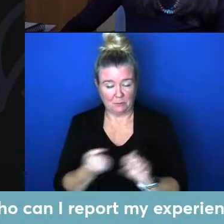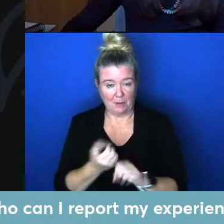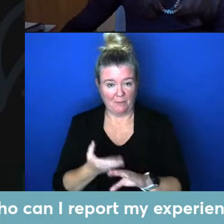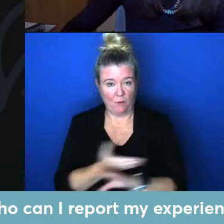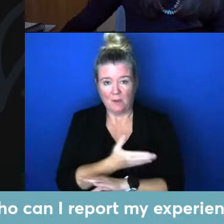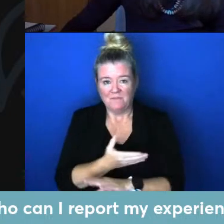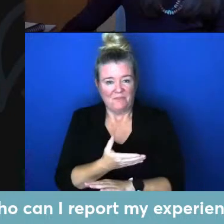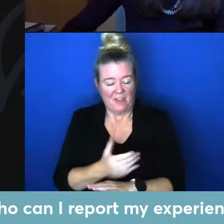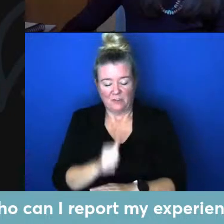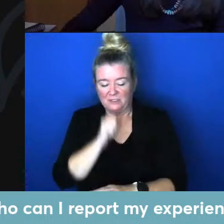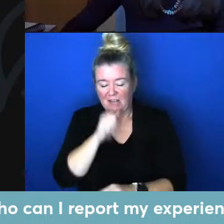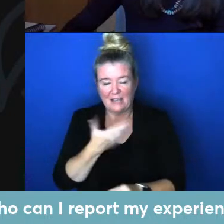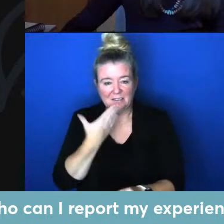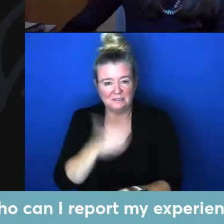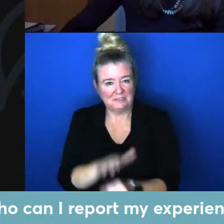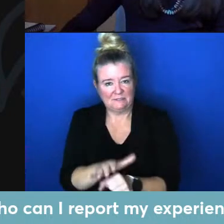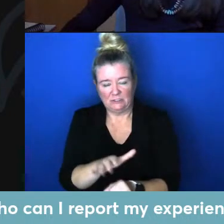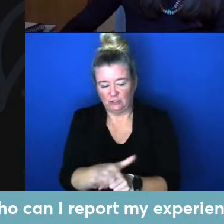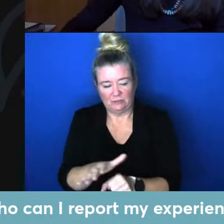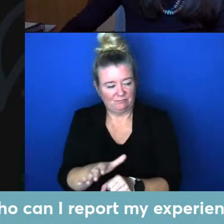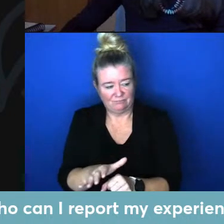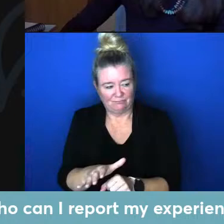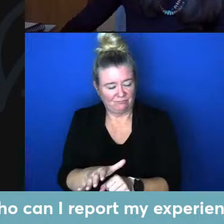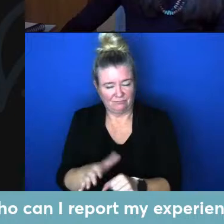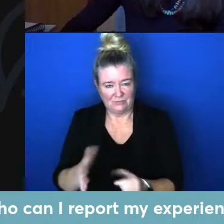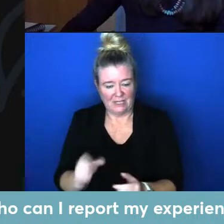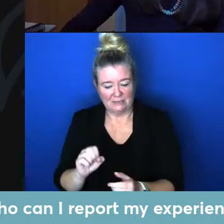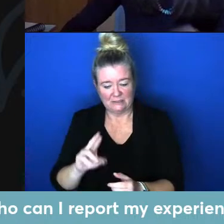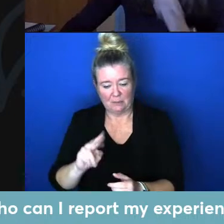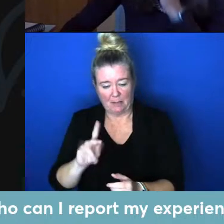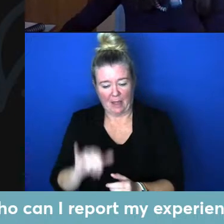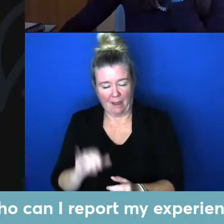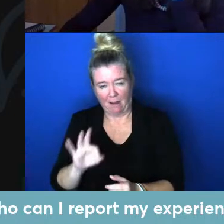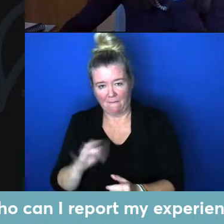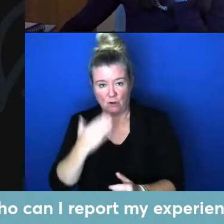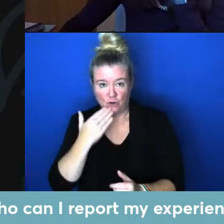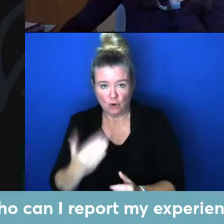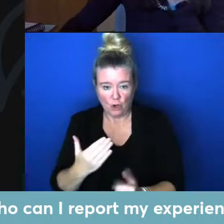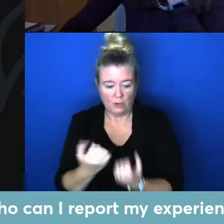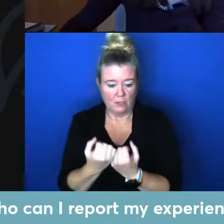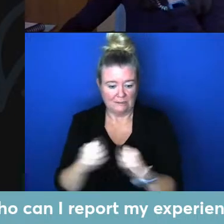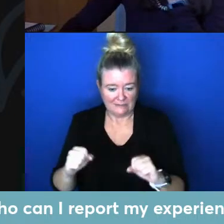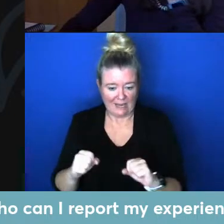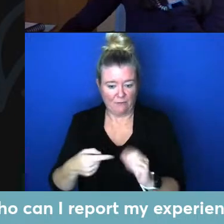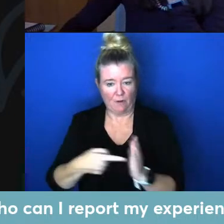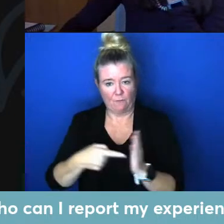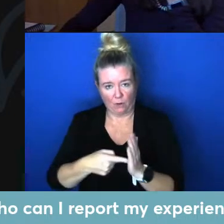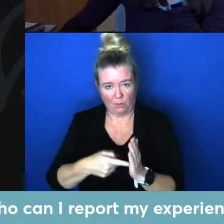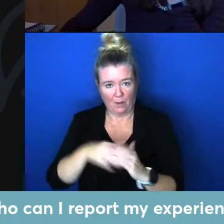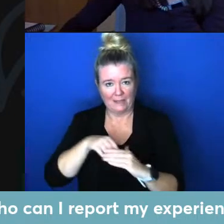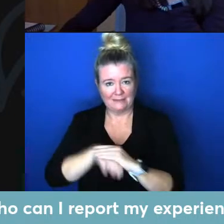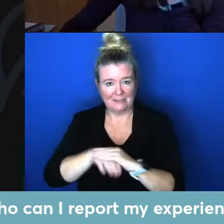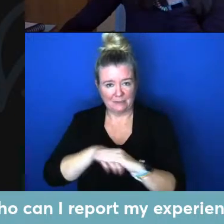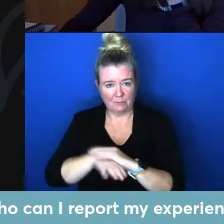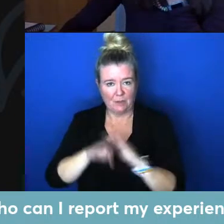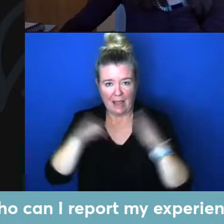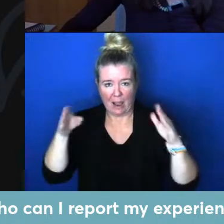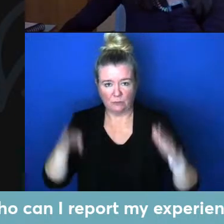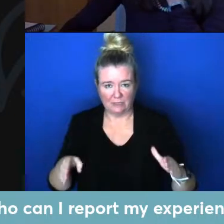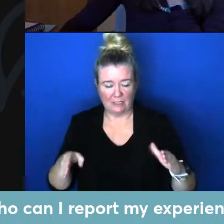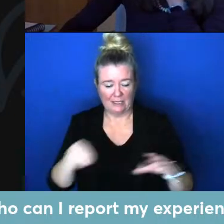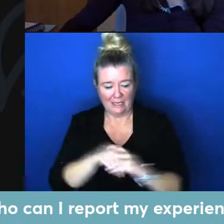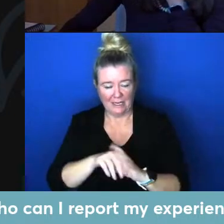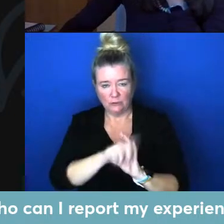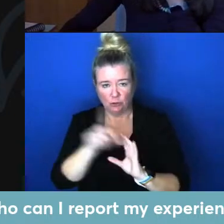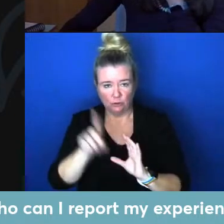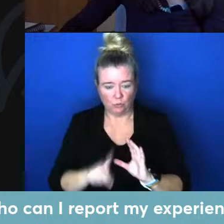not sufficient supply of good, safe, affordable, and accessible housing in